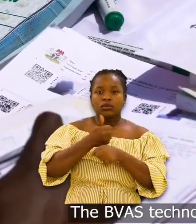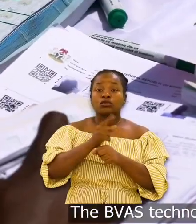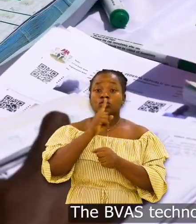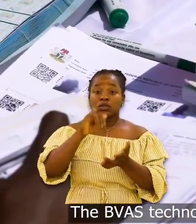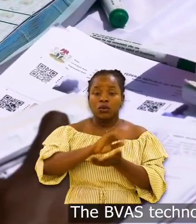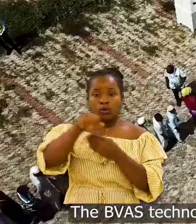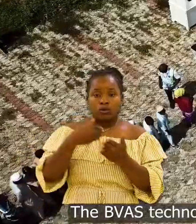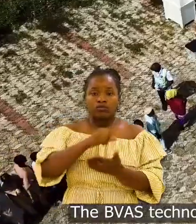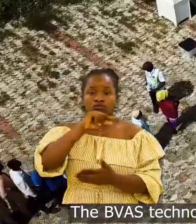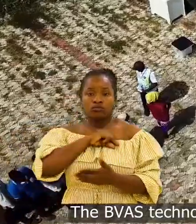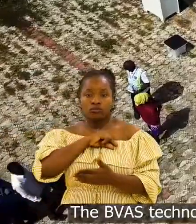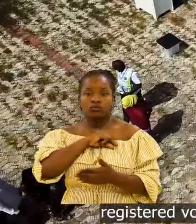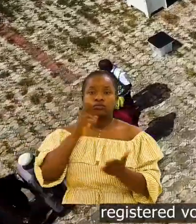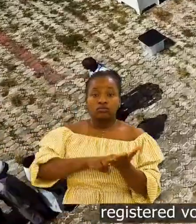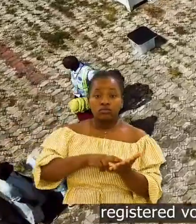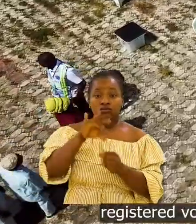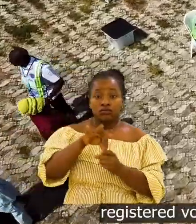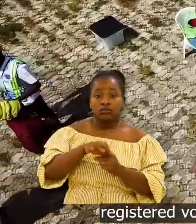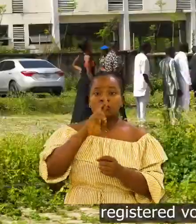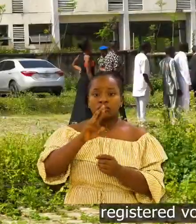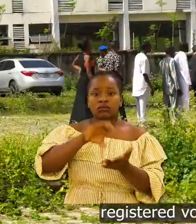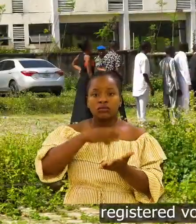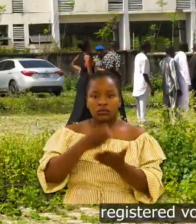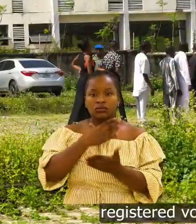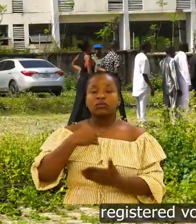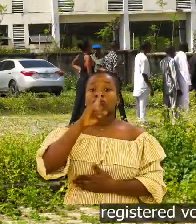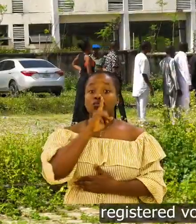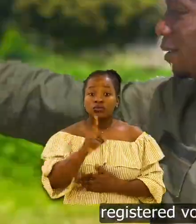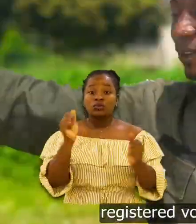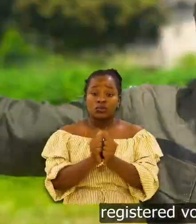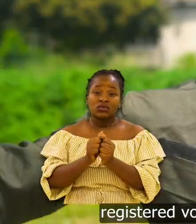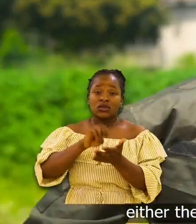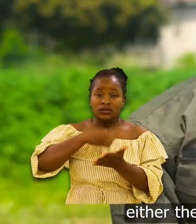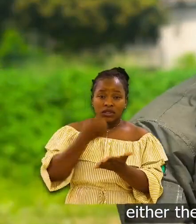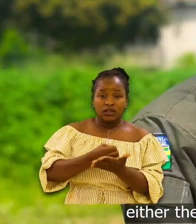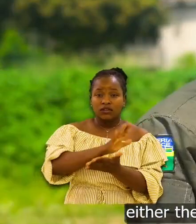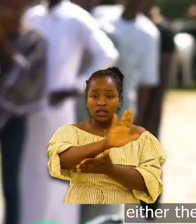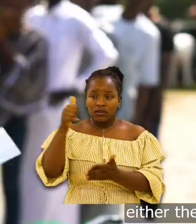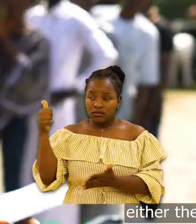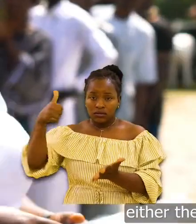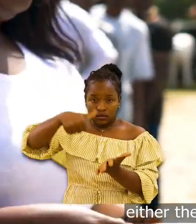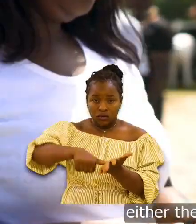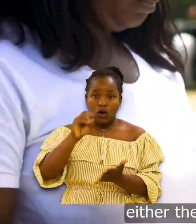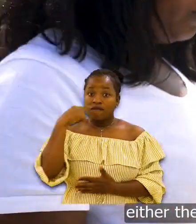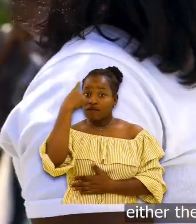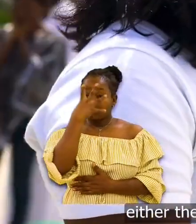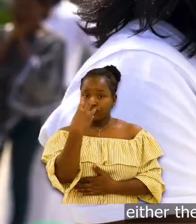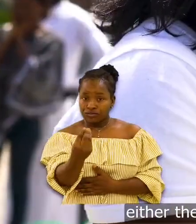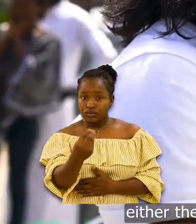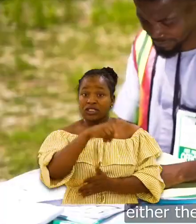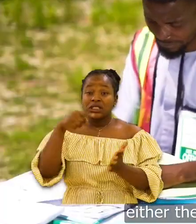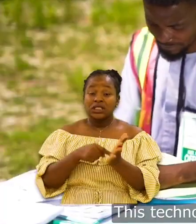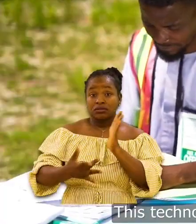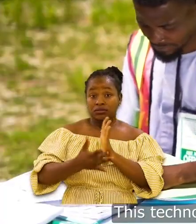ensures that all eligible and duly registered voters are verified and authenticated with either their fingerprints or their